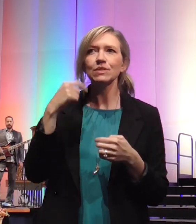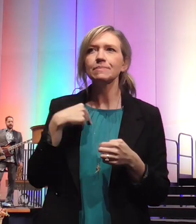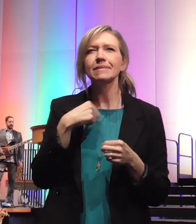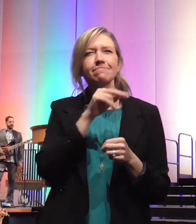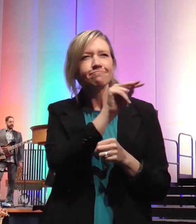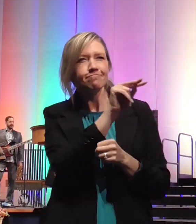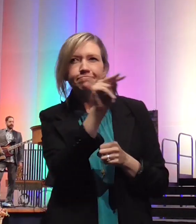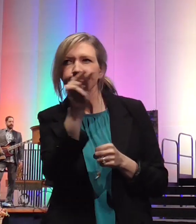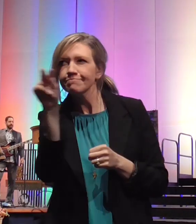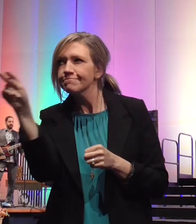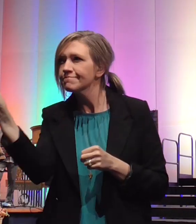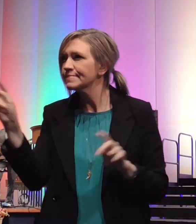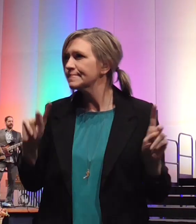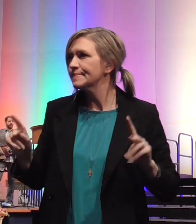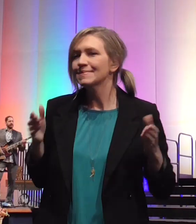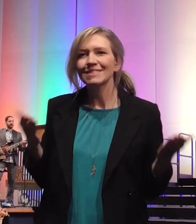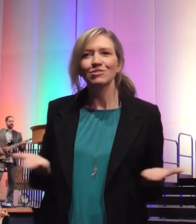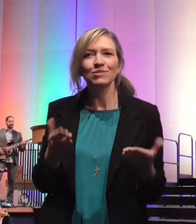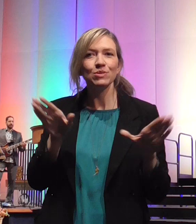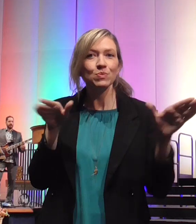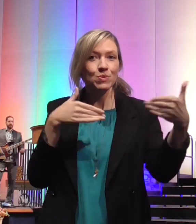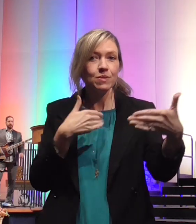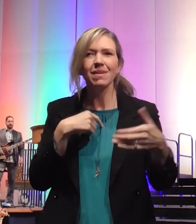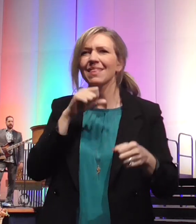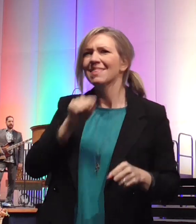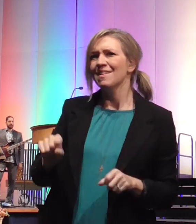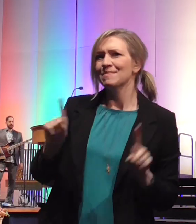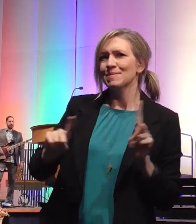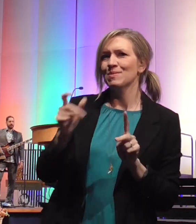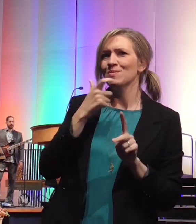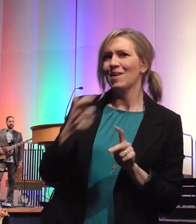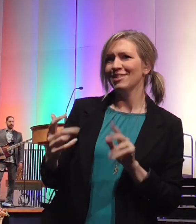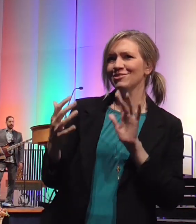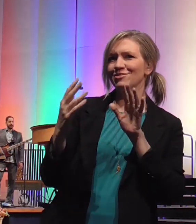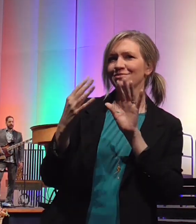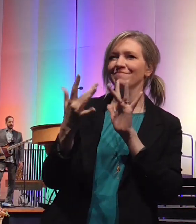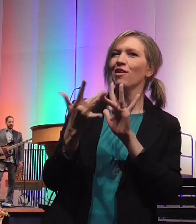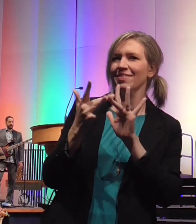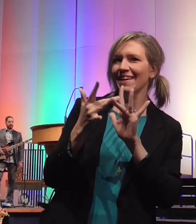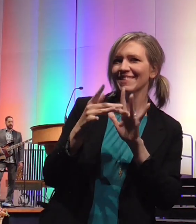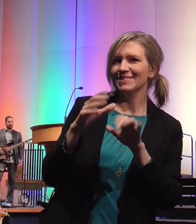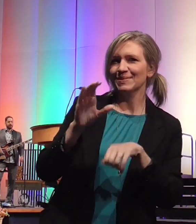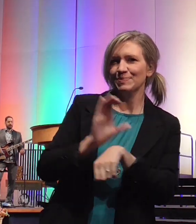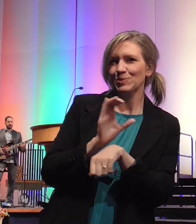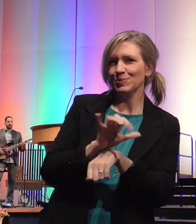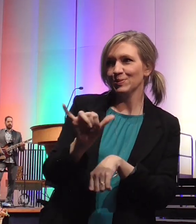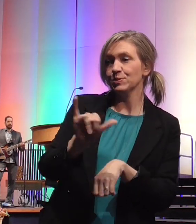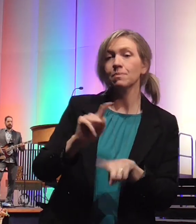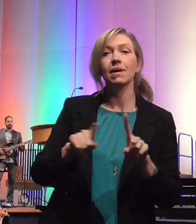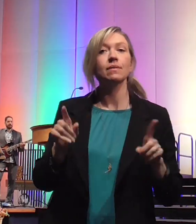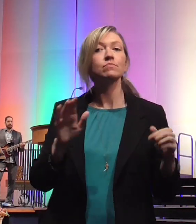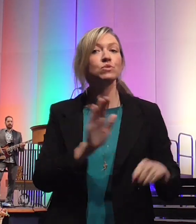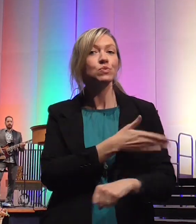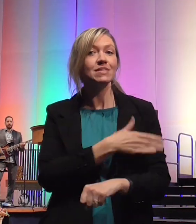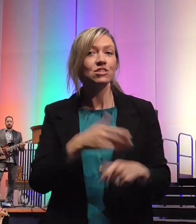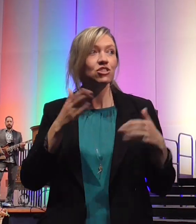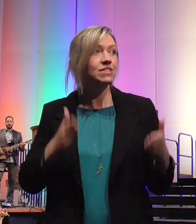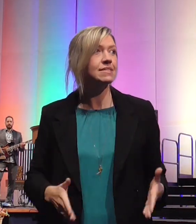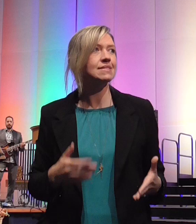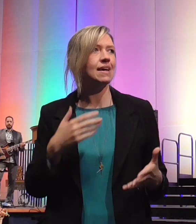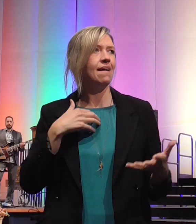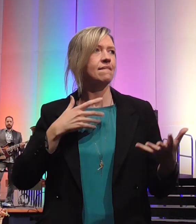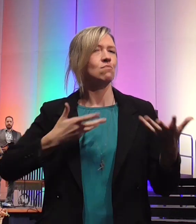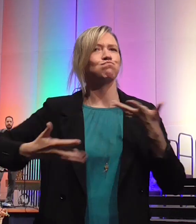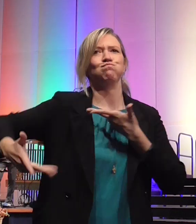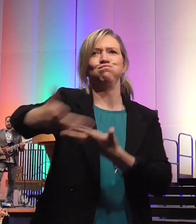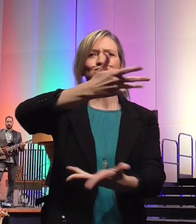meet eyes with all of you in the room. I love everyone who tunes in online too. But we as musicians especially, there's an exchange of